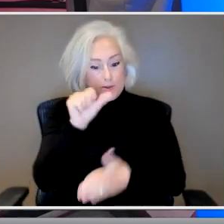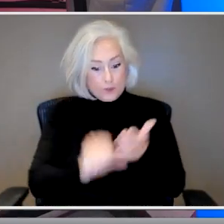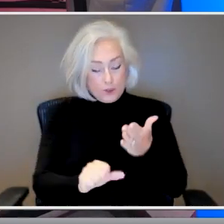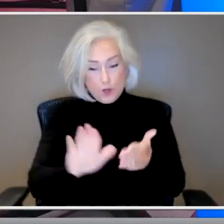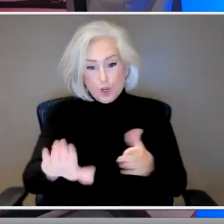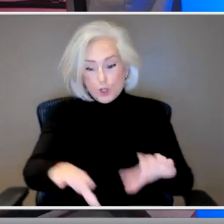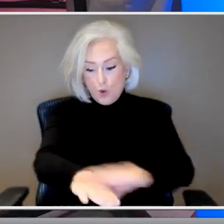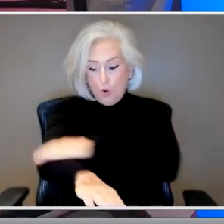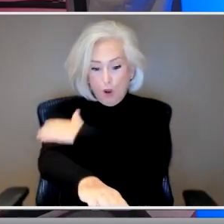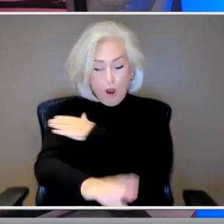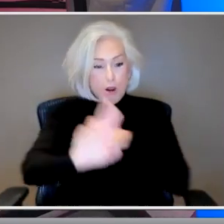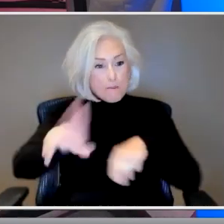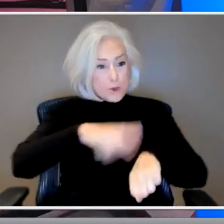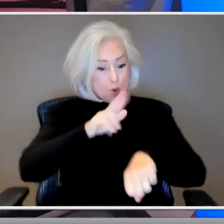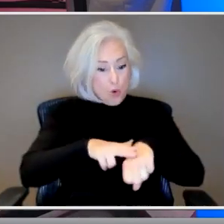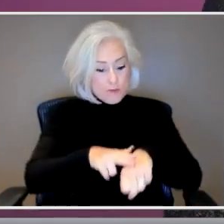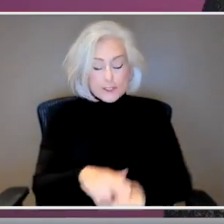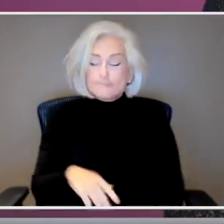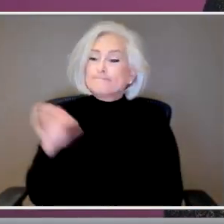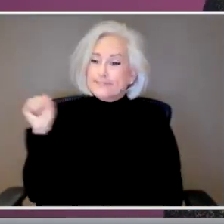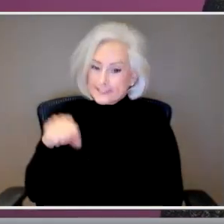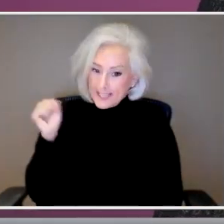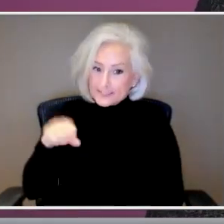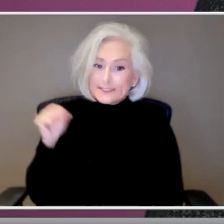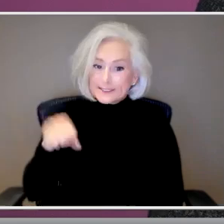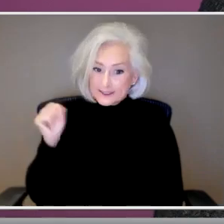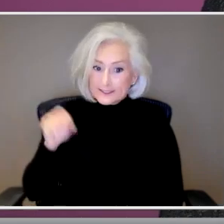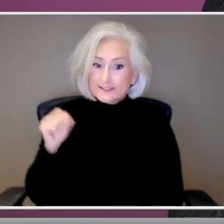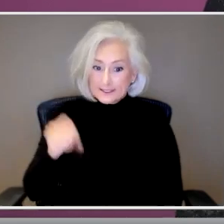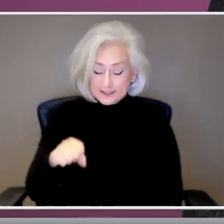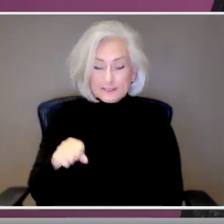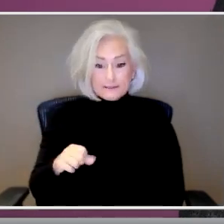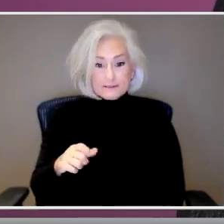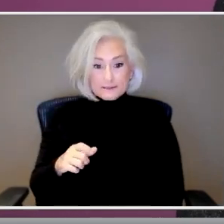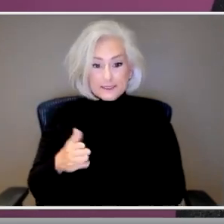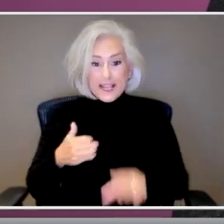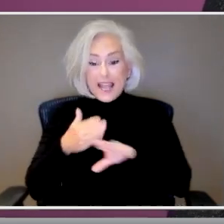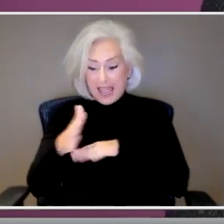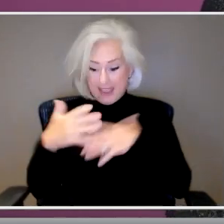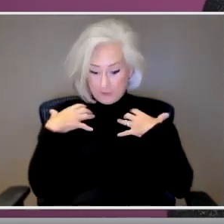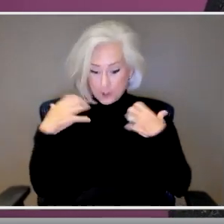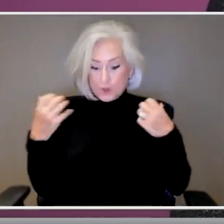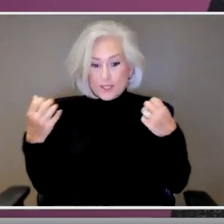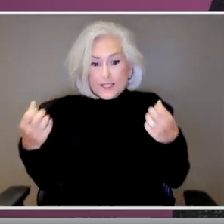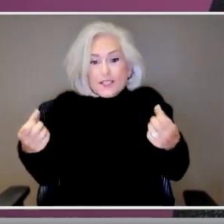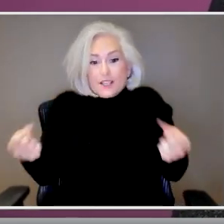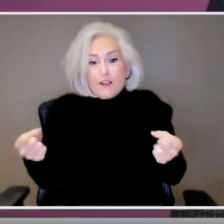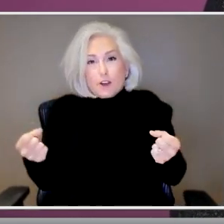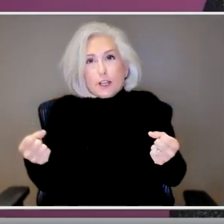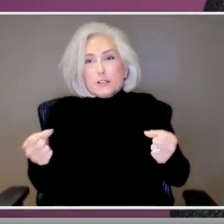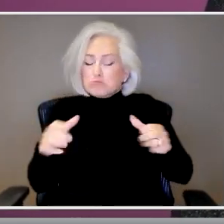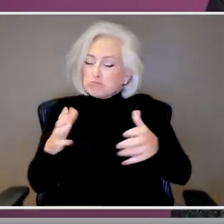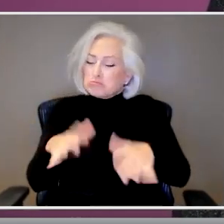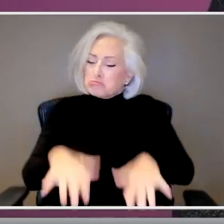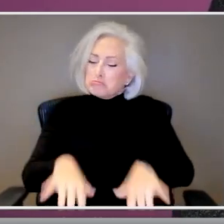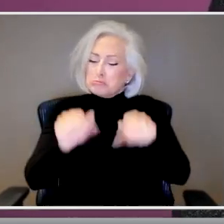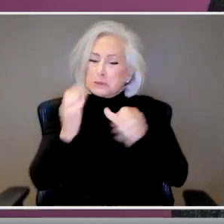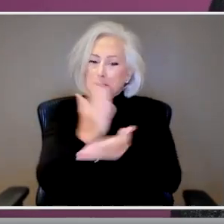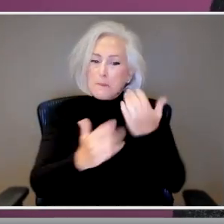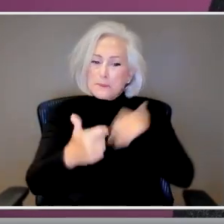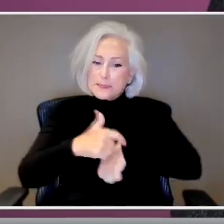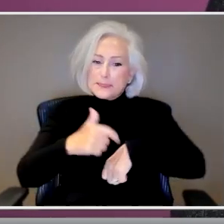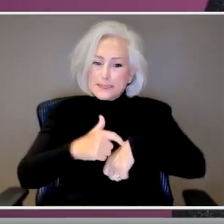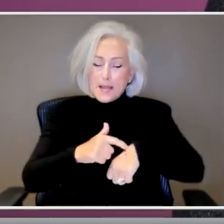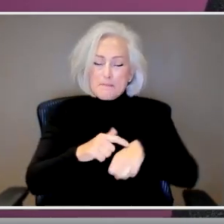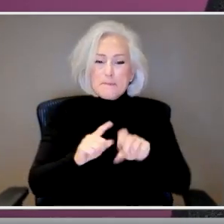normal? Yes. Wow. Yes. After recovery, but recovery took a little bit, but